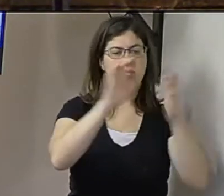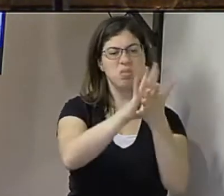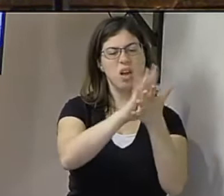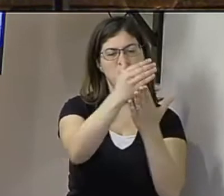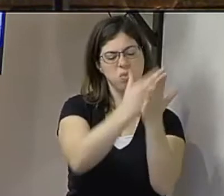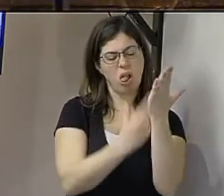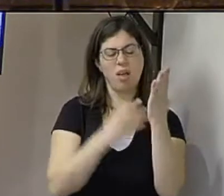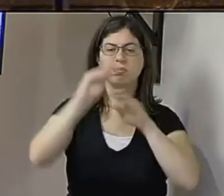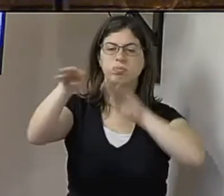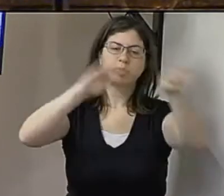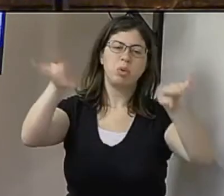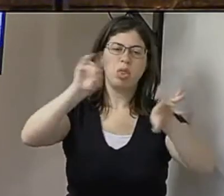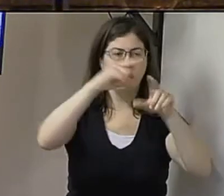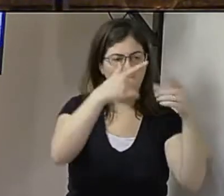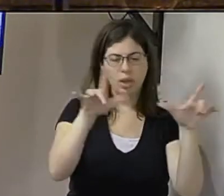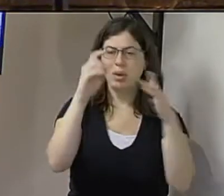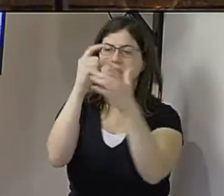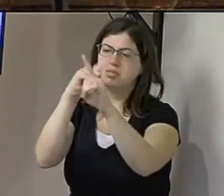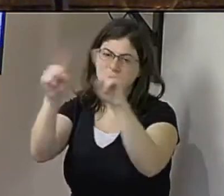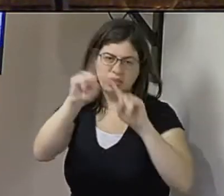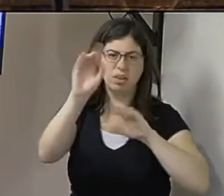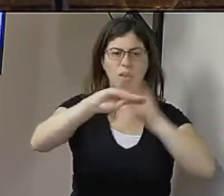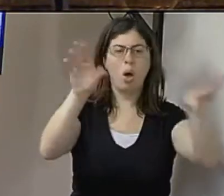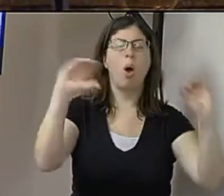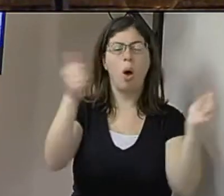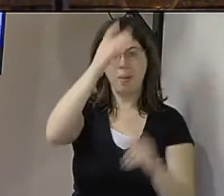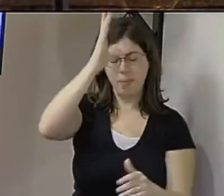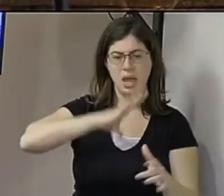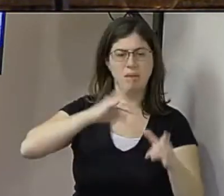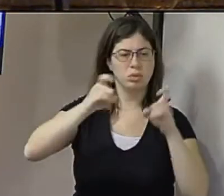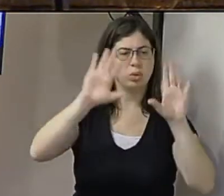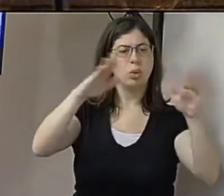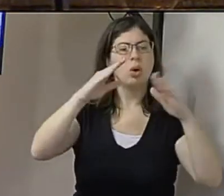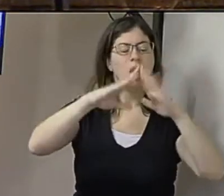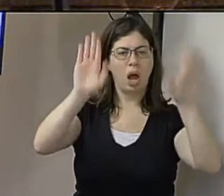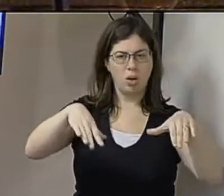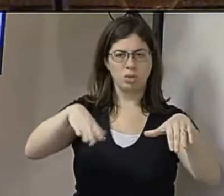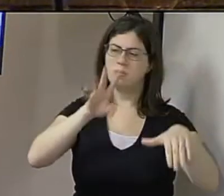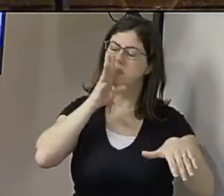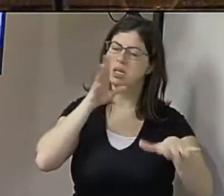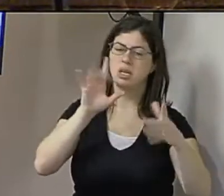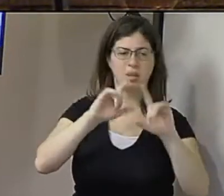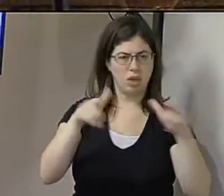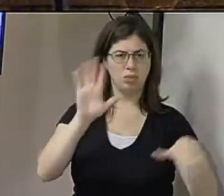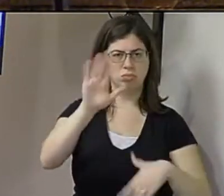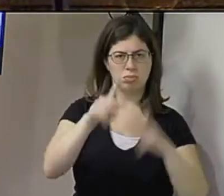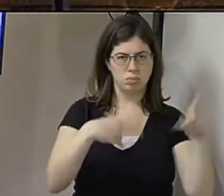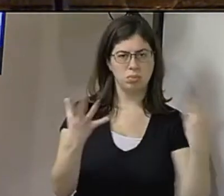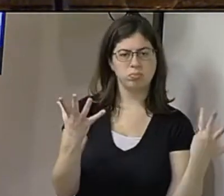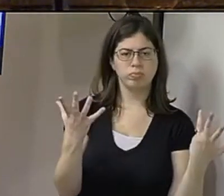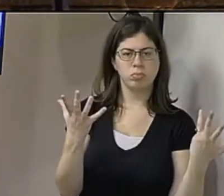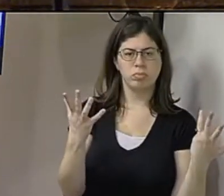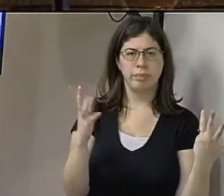every province in its own script, and to every people in its own language, that every man be master in his own household and speak according to the language of his people.